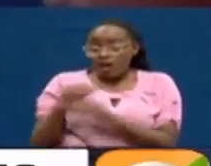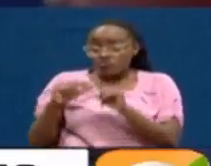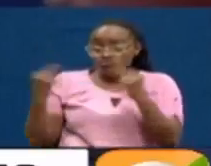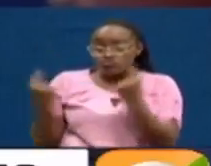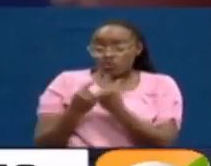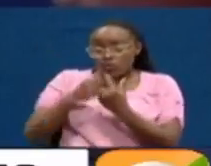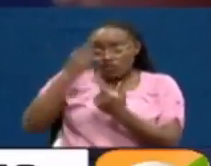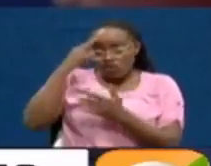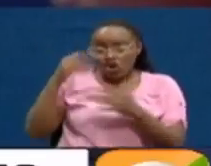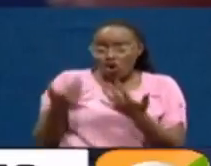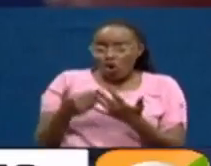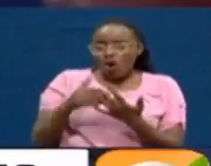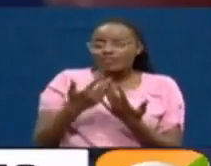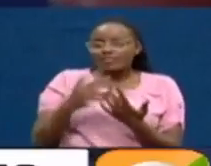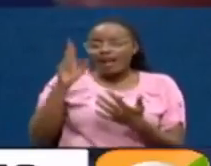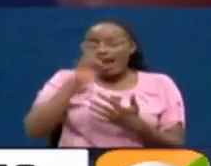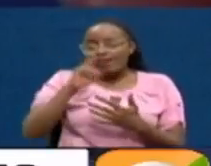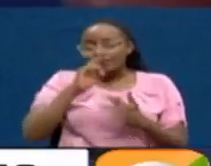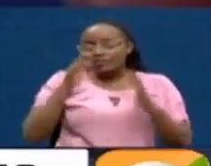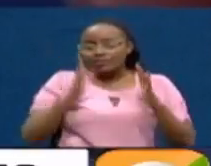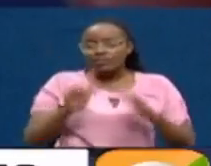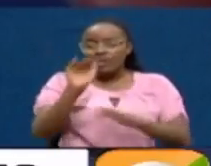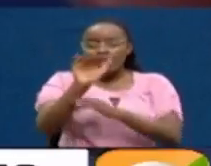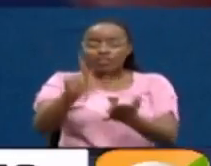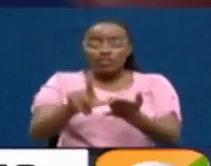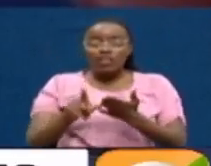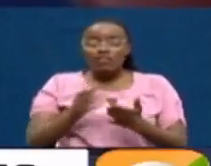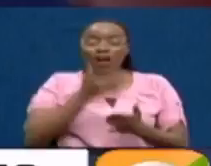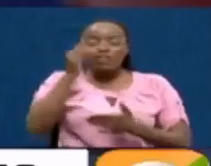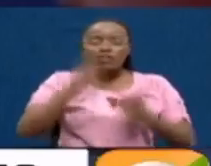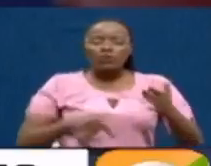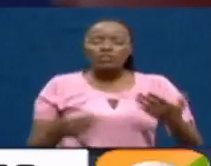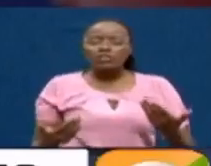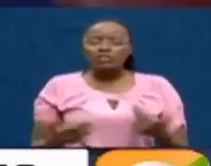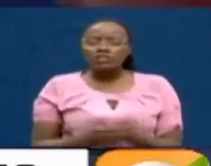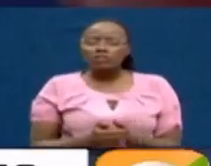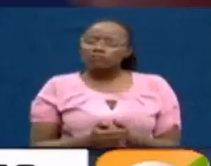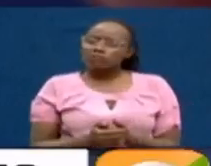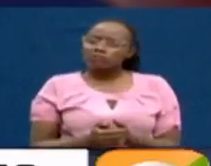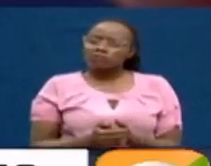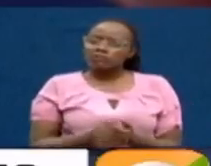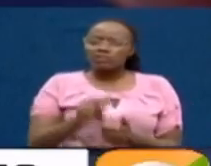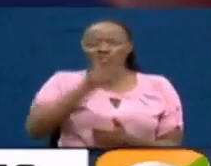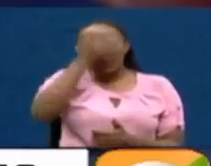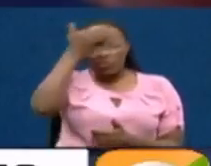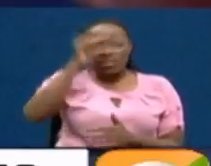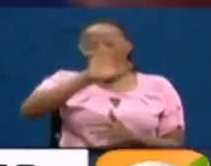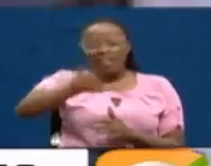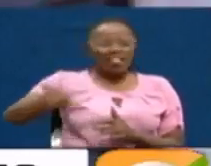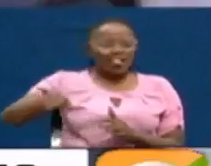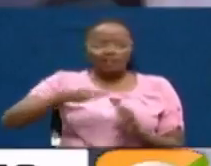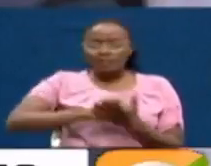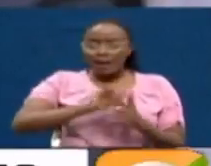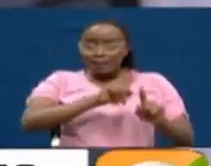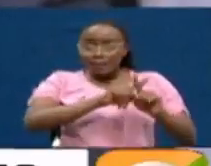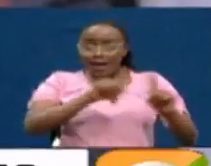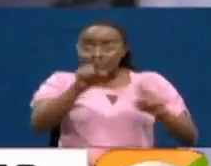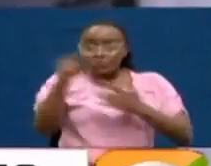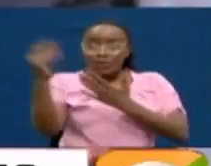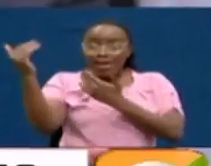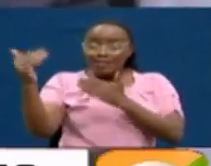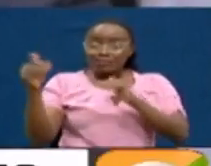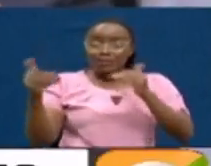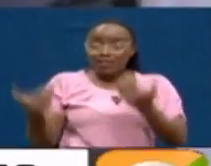if a dancer or a comedian went to the bank and asked for a loan, what do you think the answer would be? Leave us alone, exactly. But how then do you